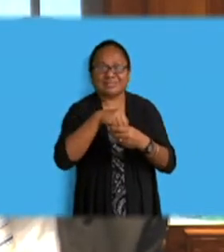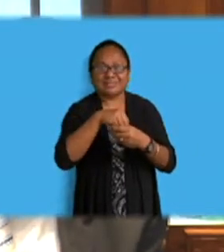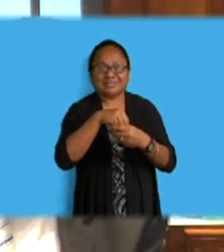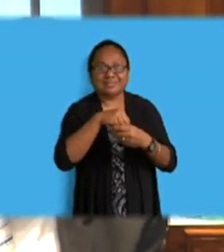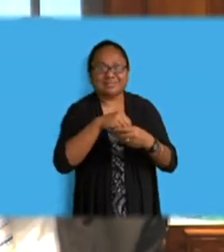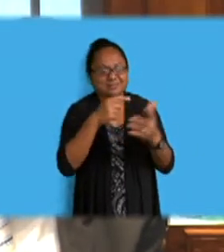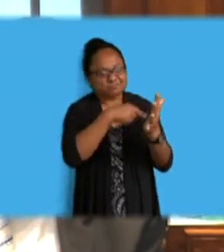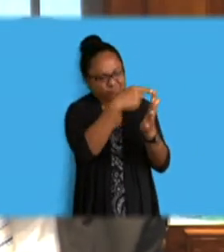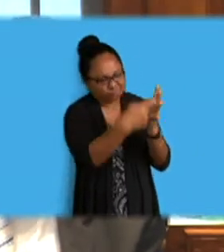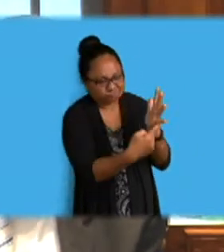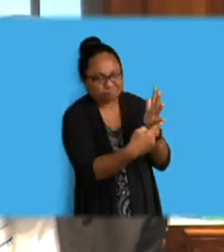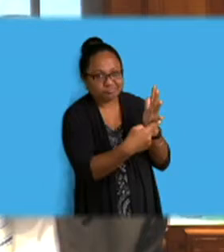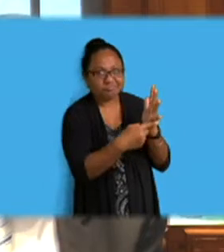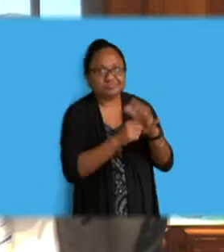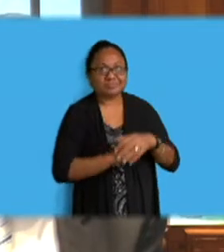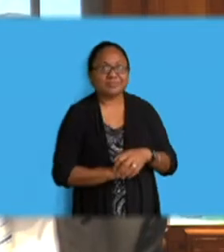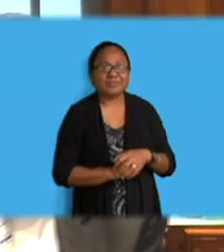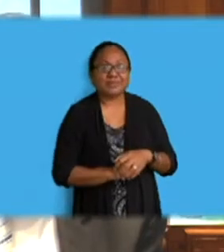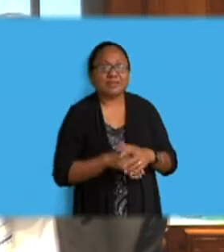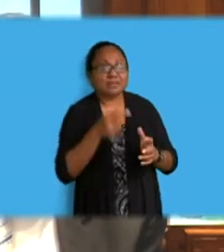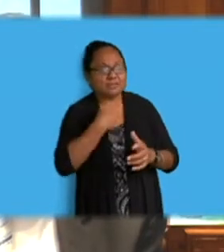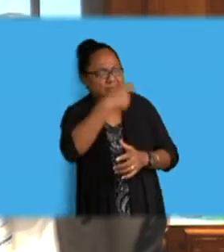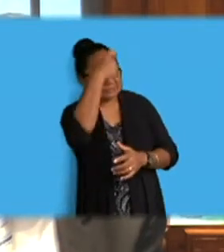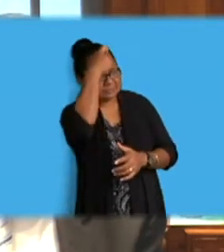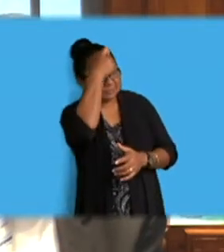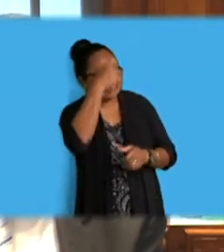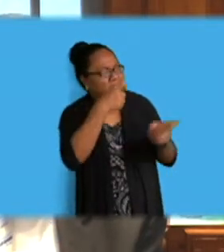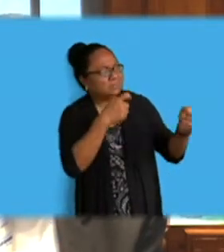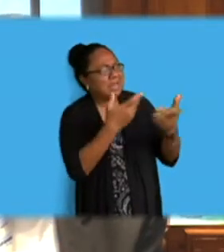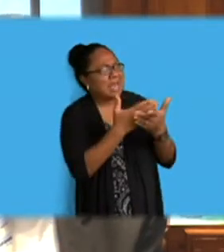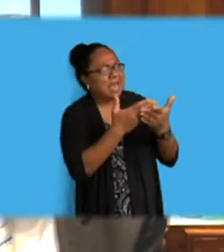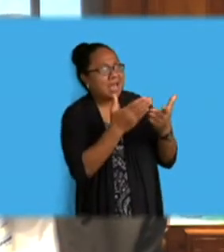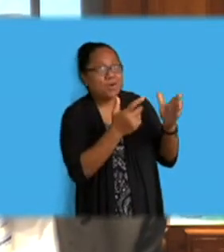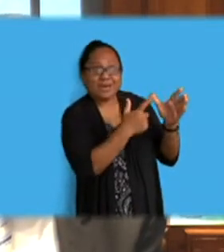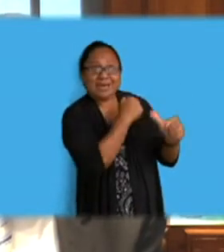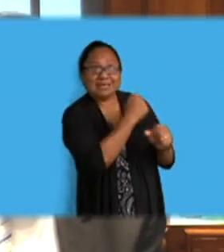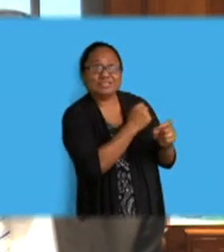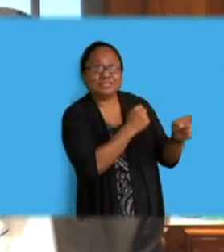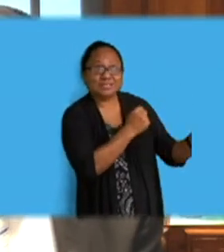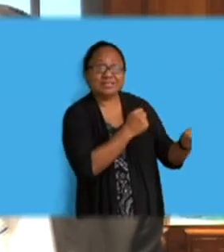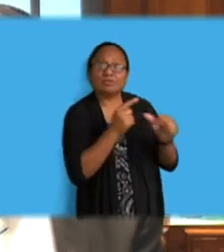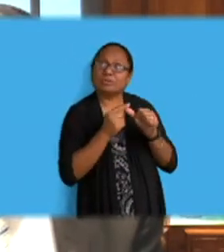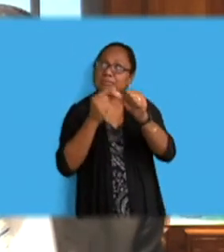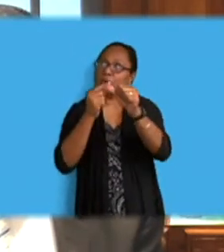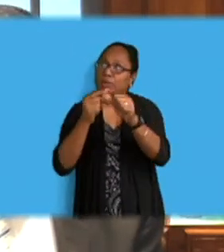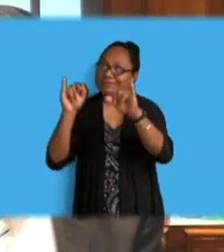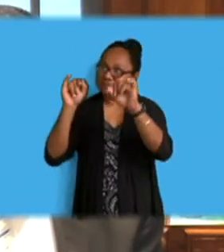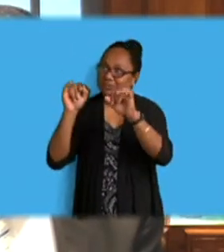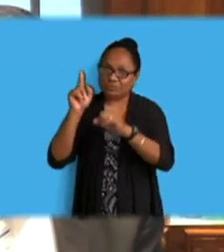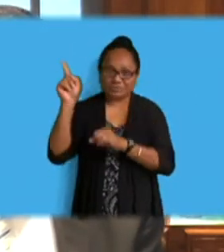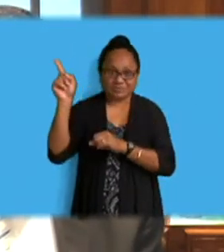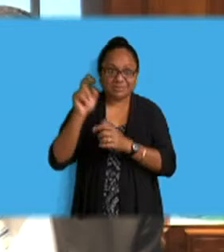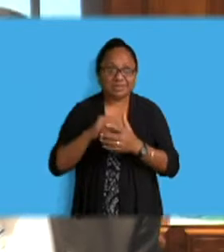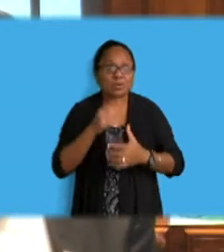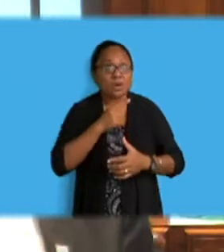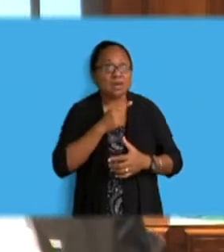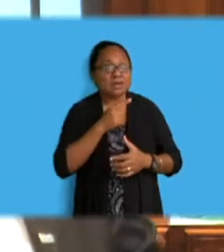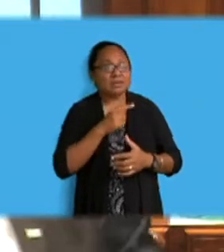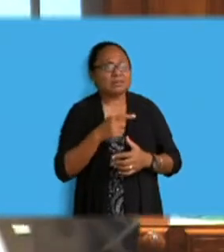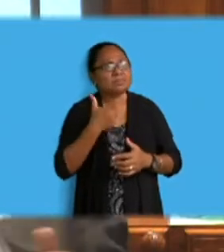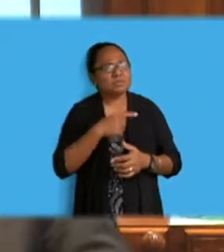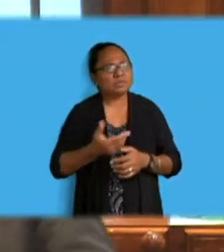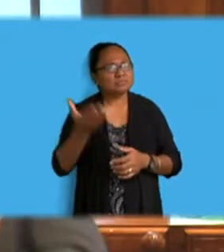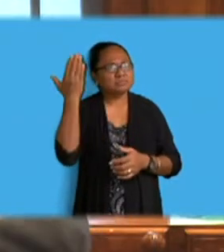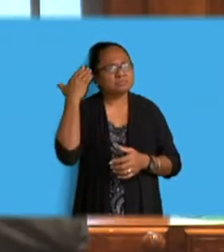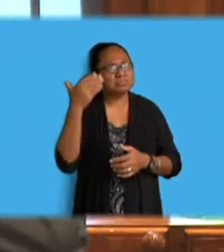wonder, Honourable Deputy Speaker, how our Attorney General would have responded to those issues, given it has become blatantly clear in the last